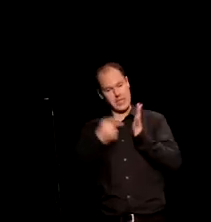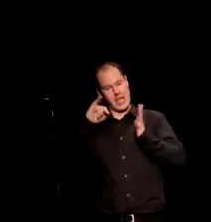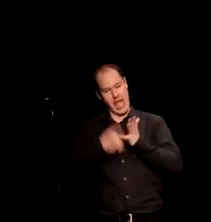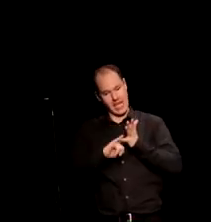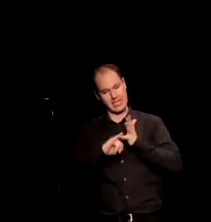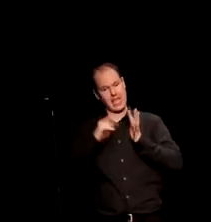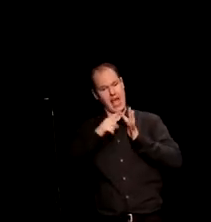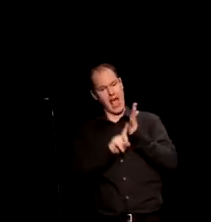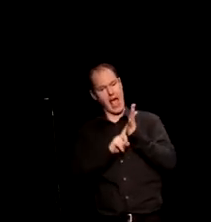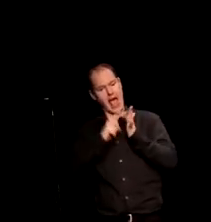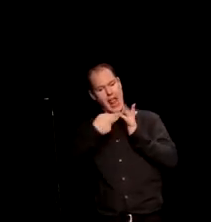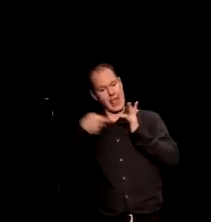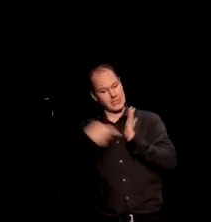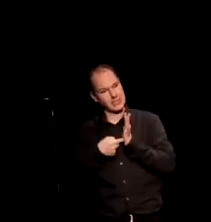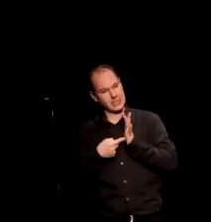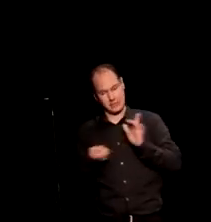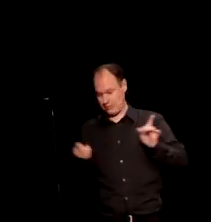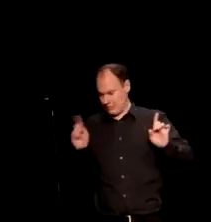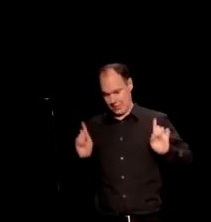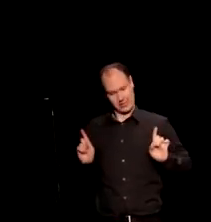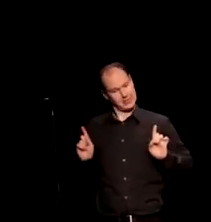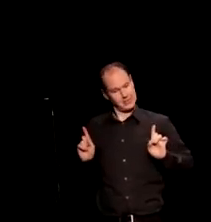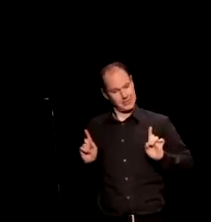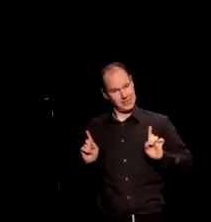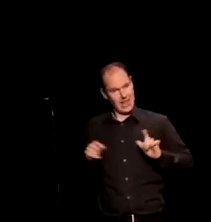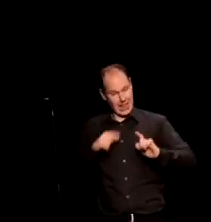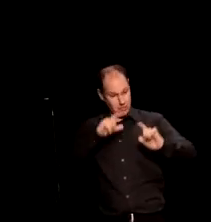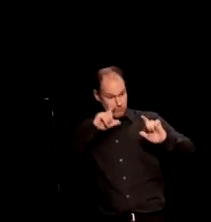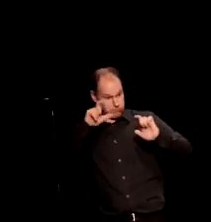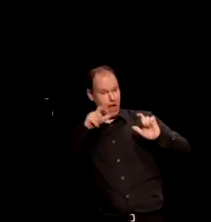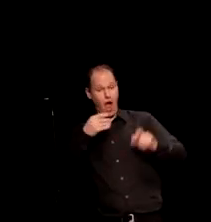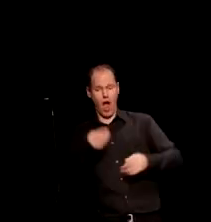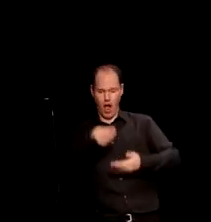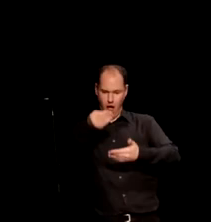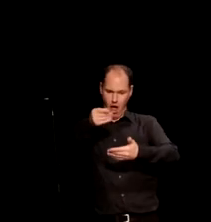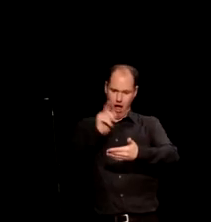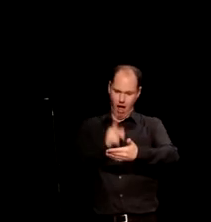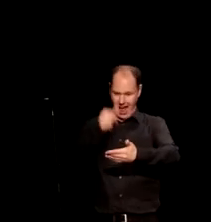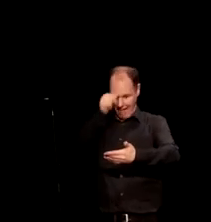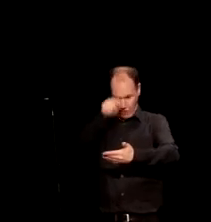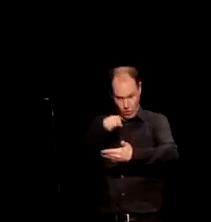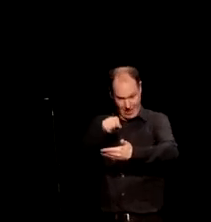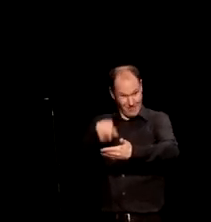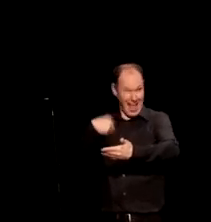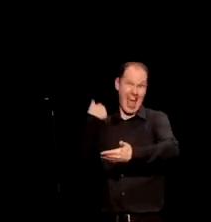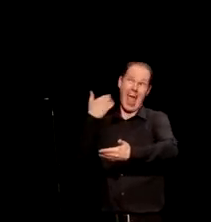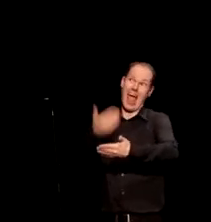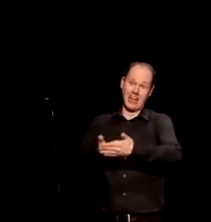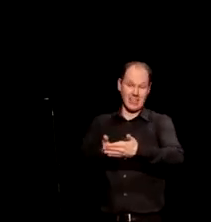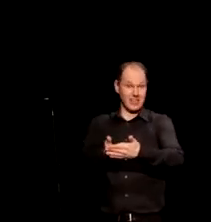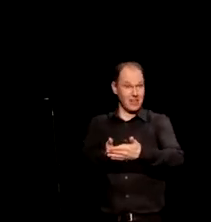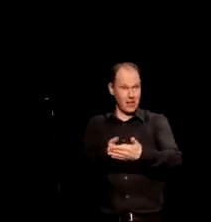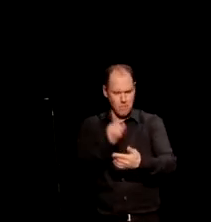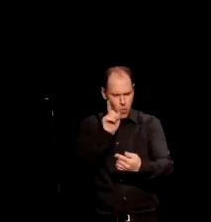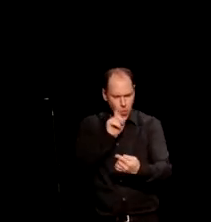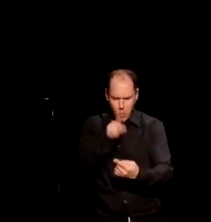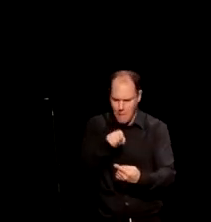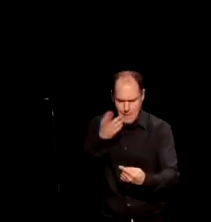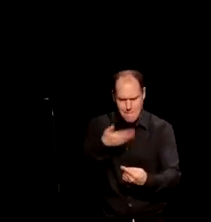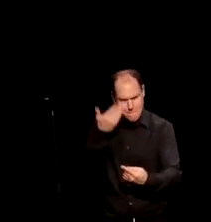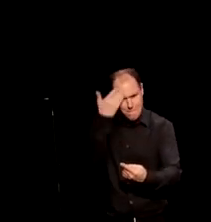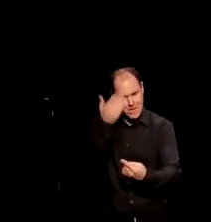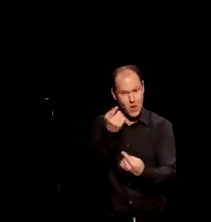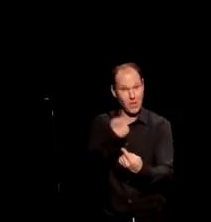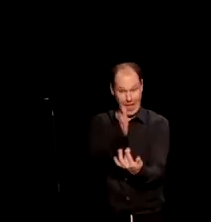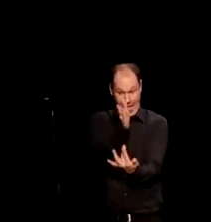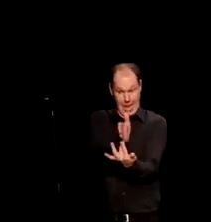sat next to her. Do you know the picture I mean? And I've known that picture for years, and I did not know who she was. But she's